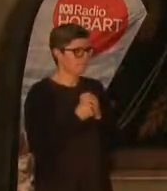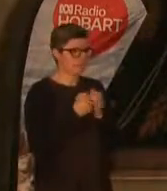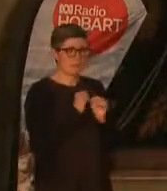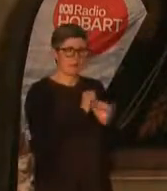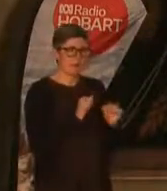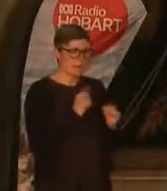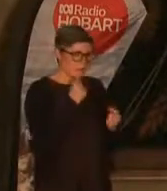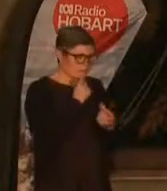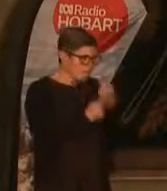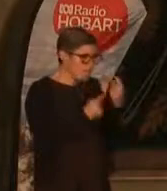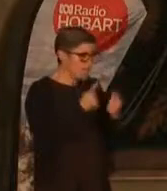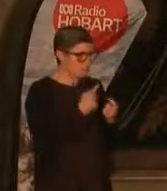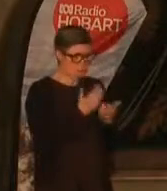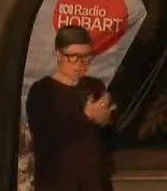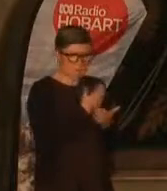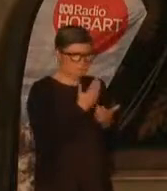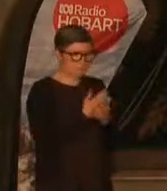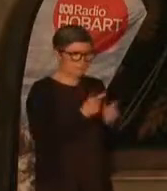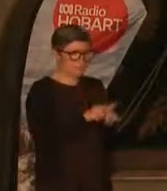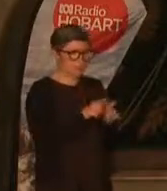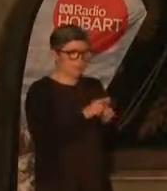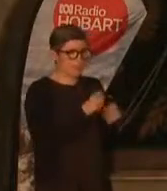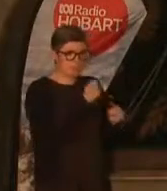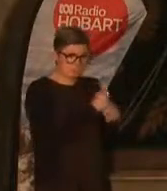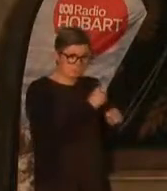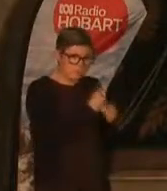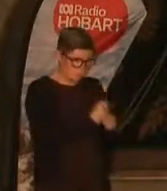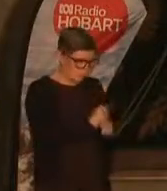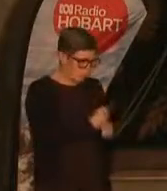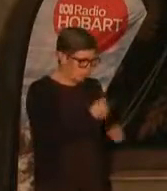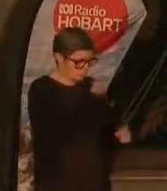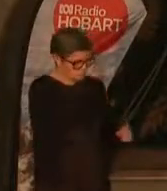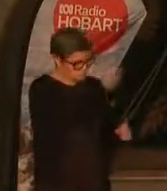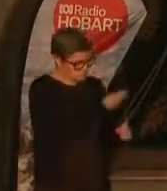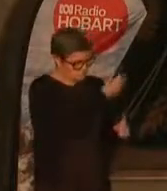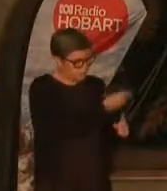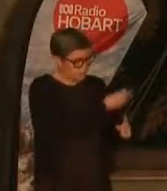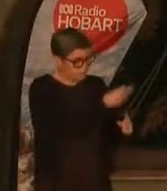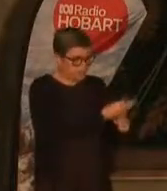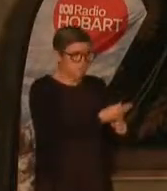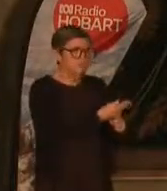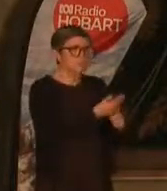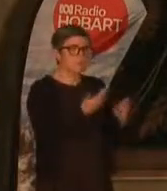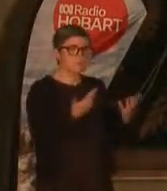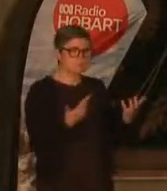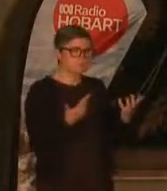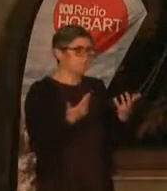been handed down to us, you know, for ever and ever,